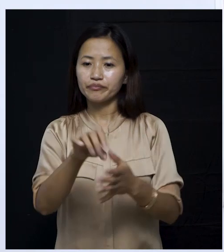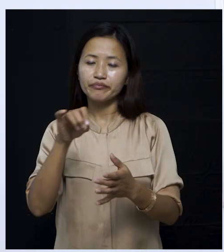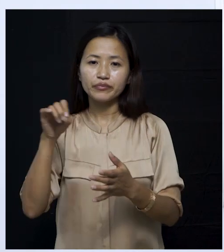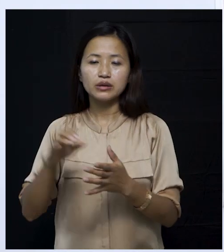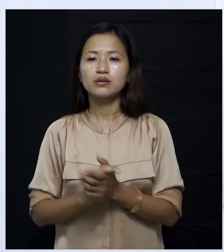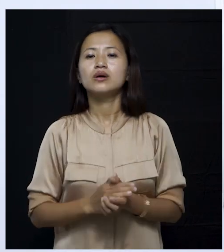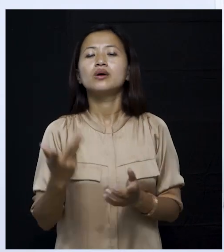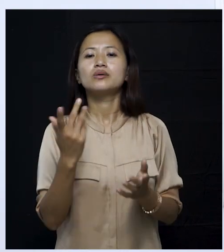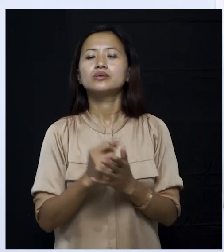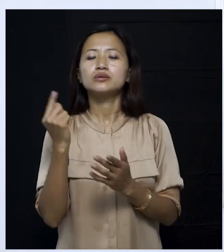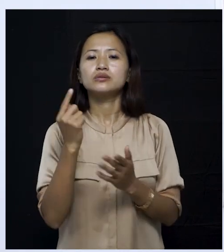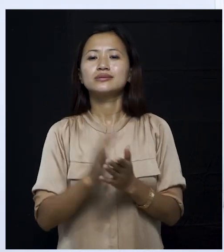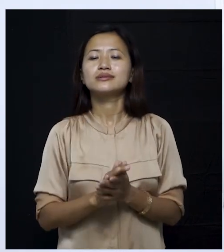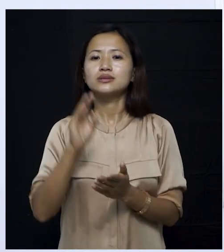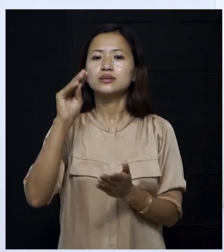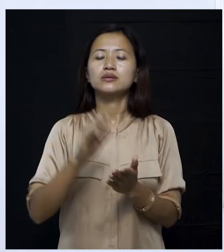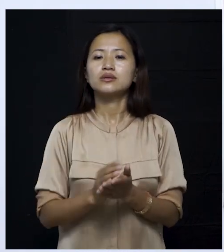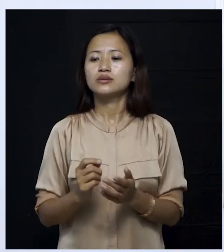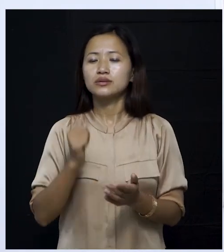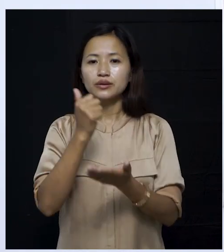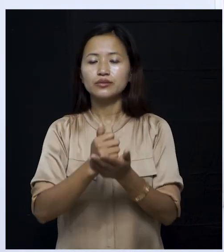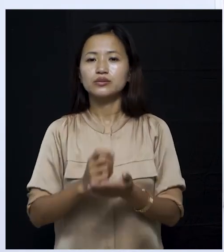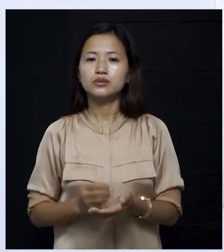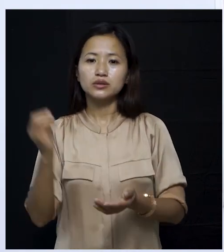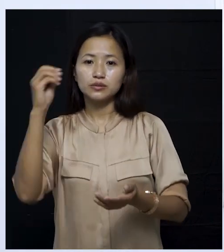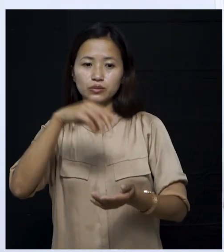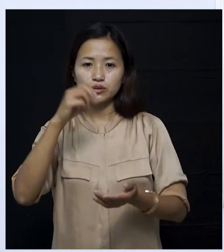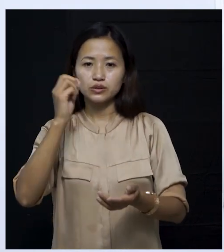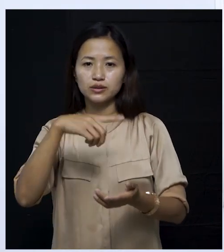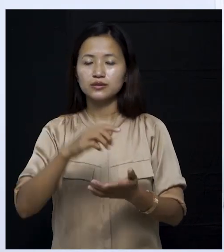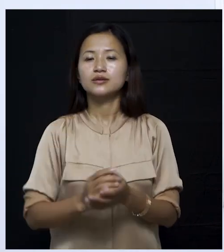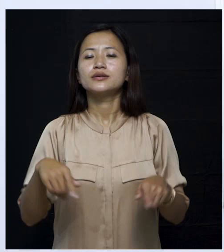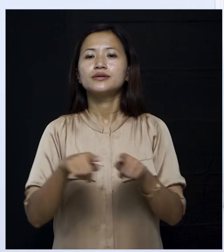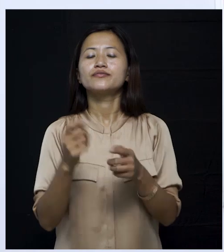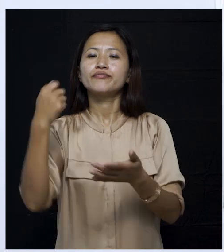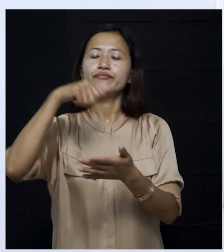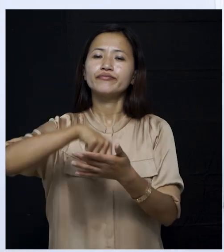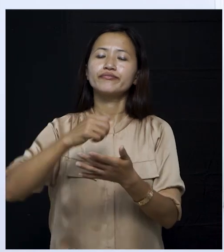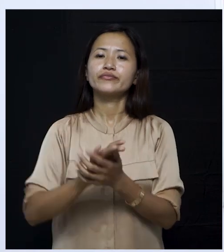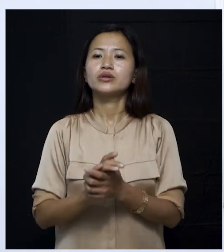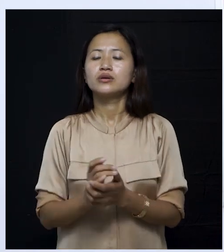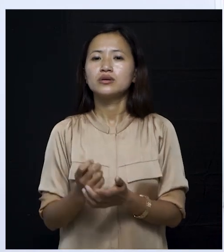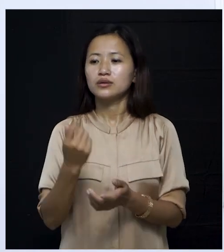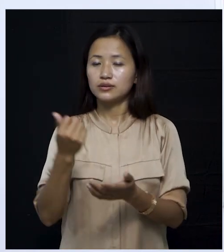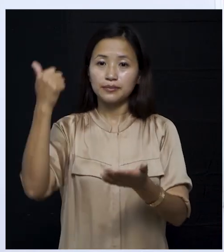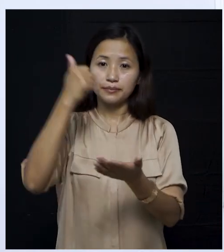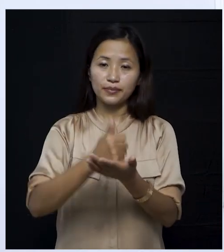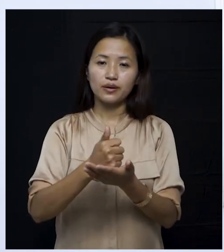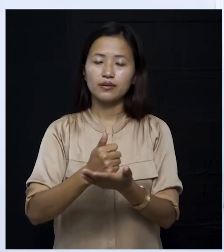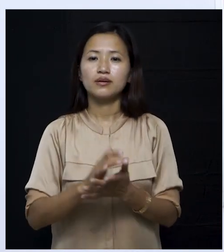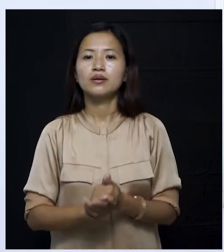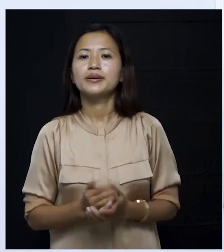collected, what they usually does is they will deposit it in the bank. Okay, they will put it in the bank, and